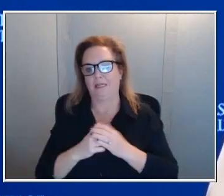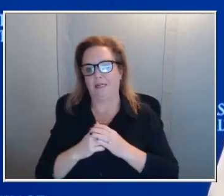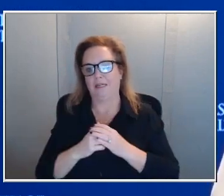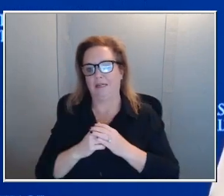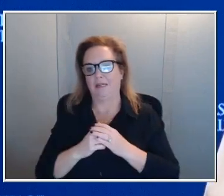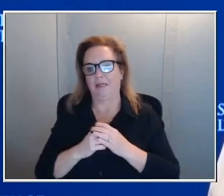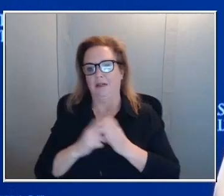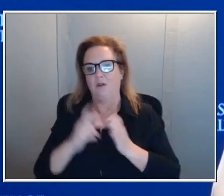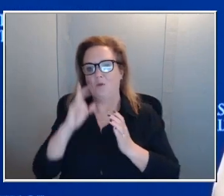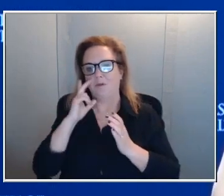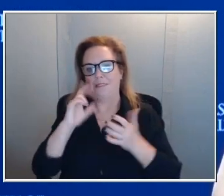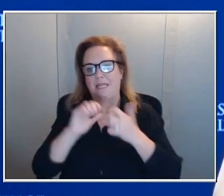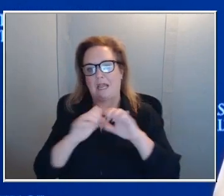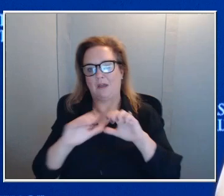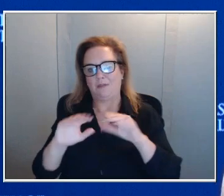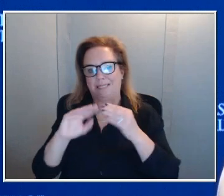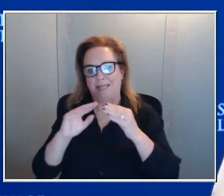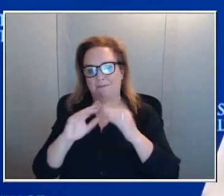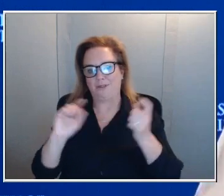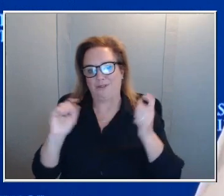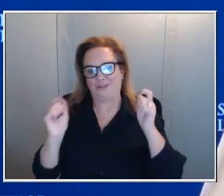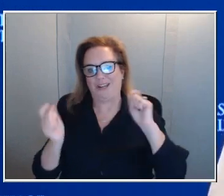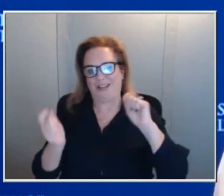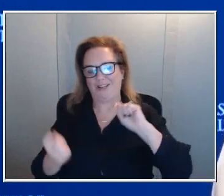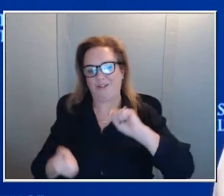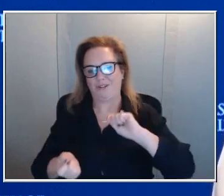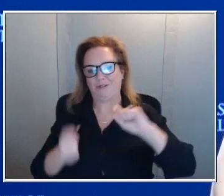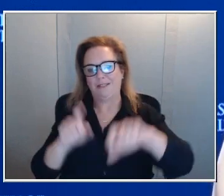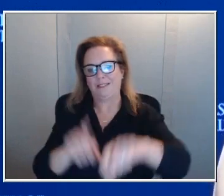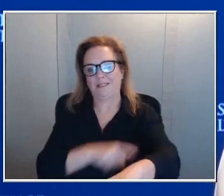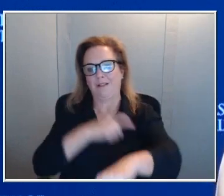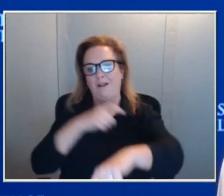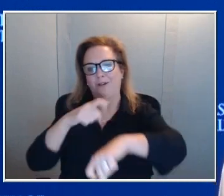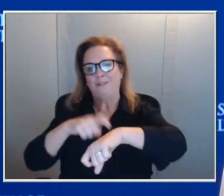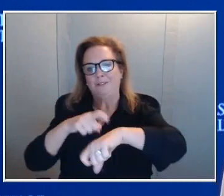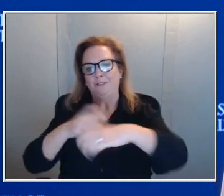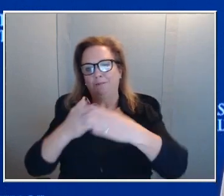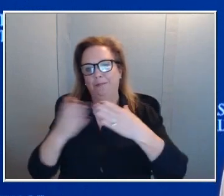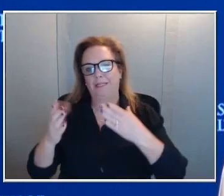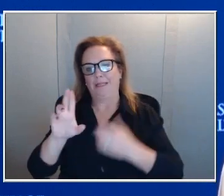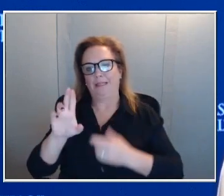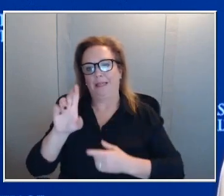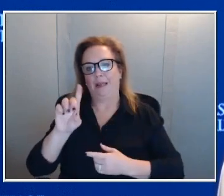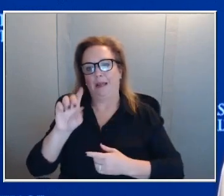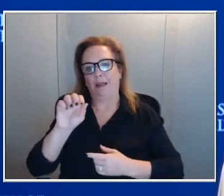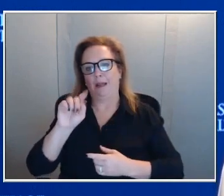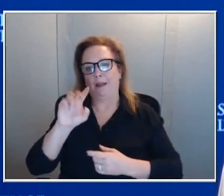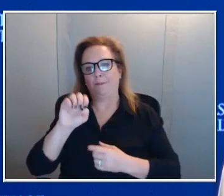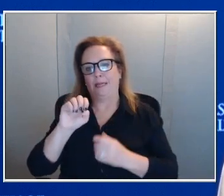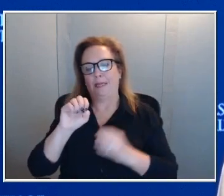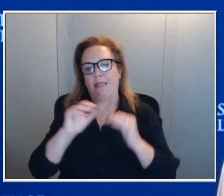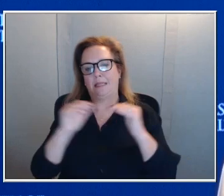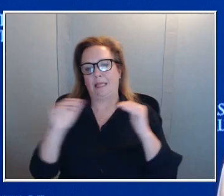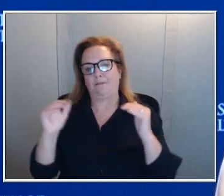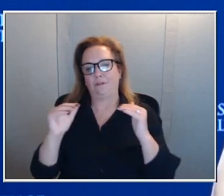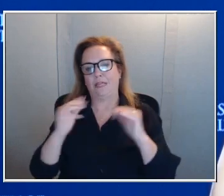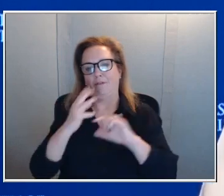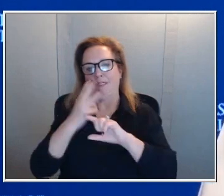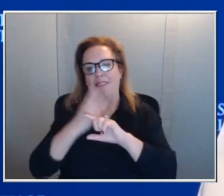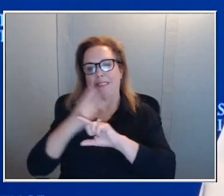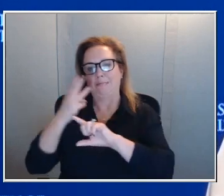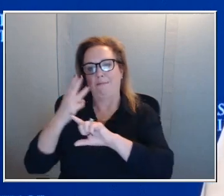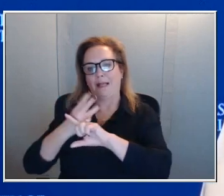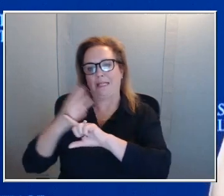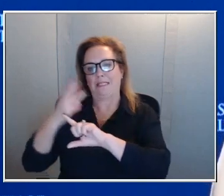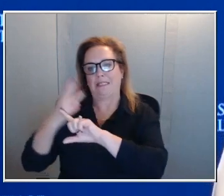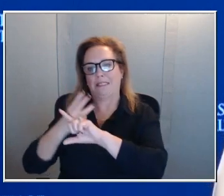see how these numbers change. But again, this is a long-term thing. They update baseline levels approximately every 6 months, but they